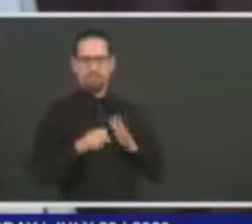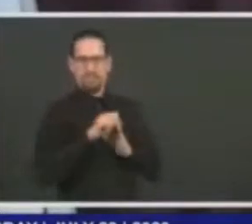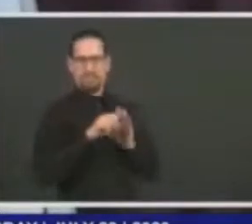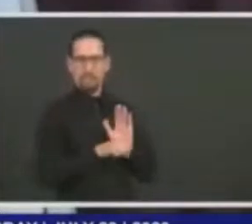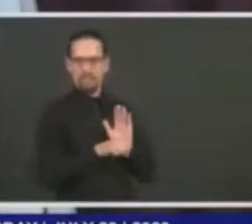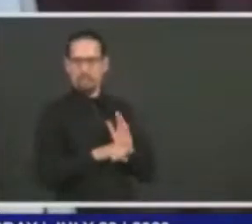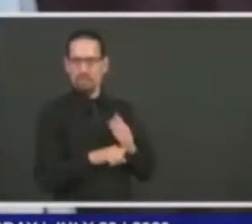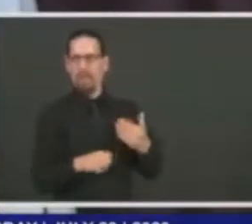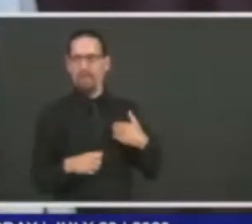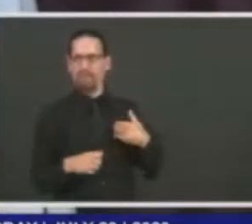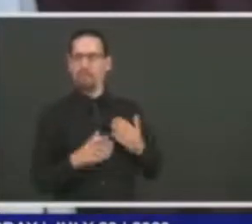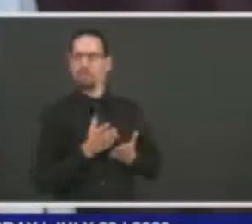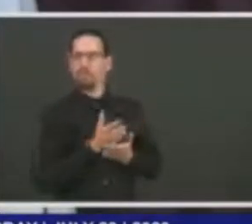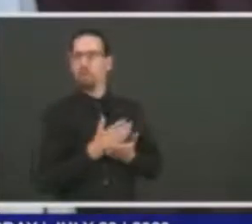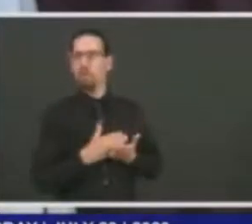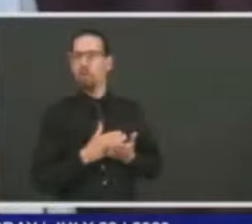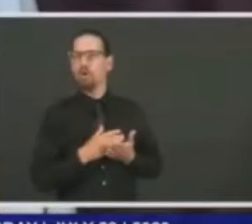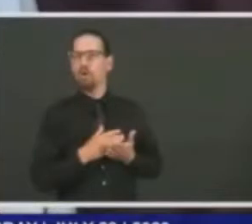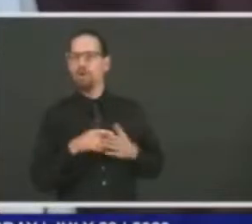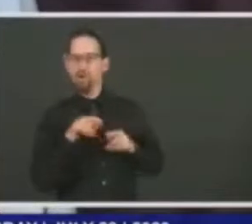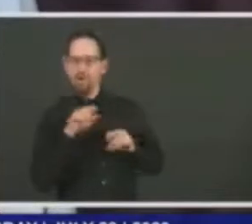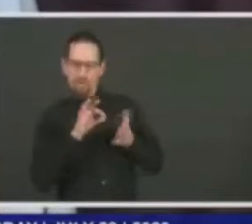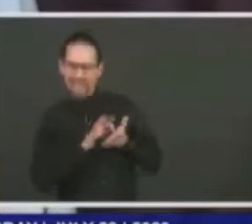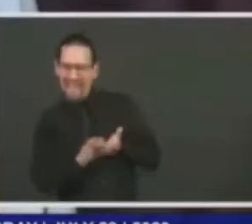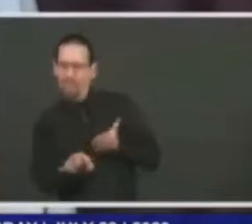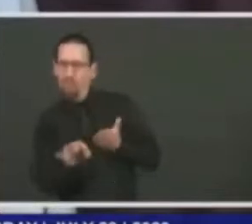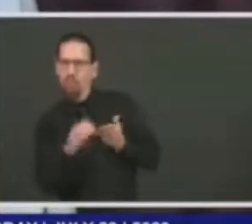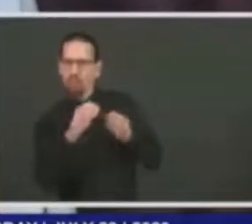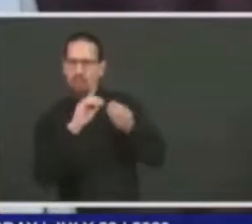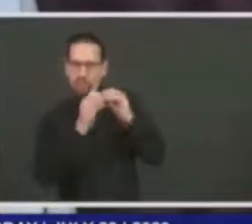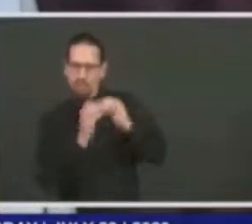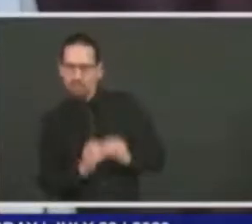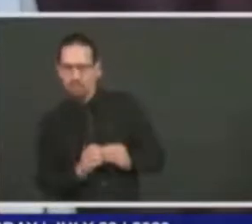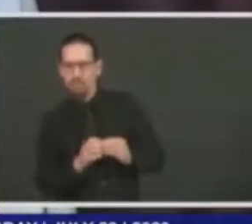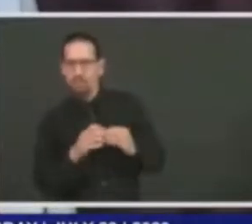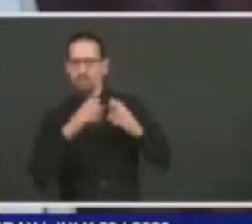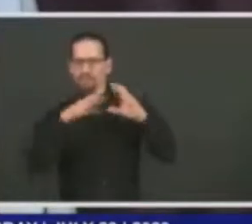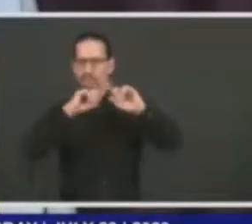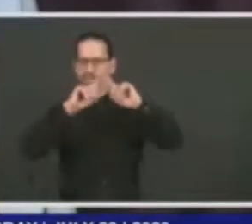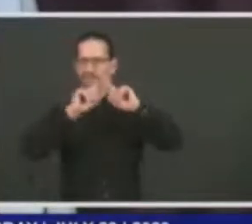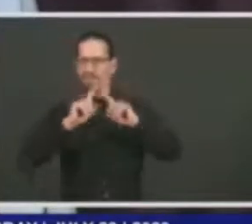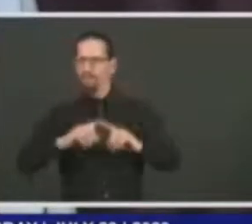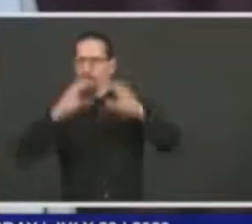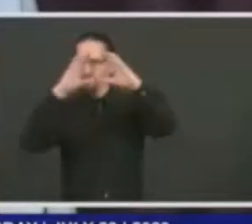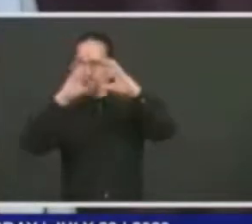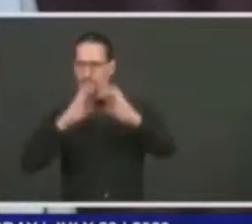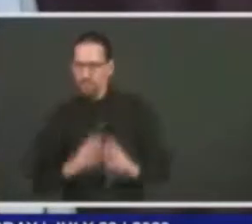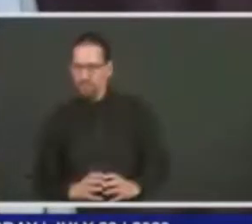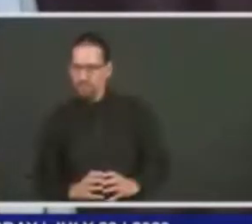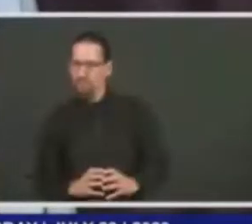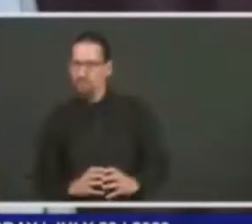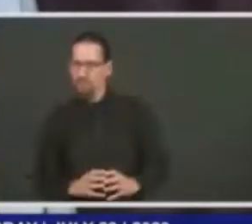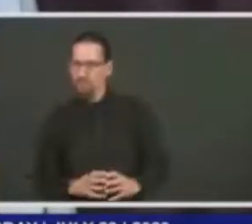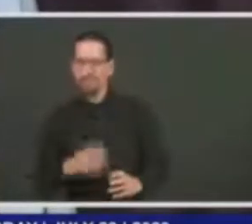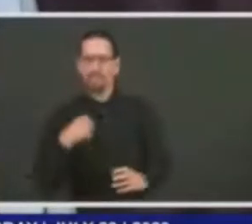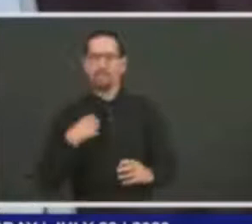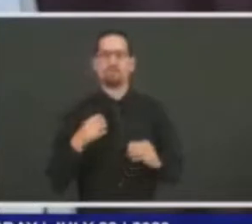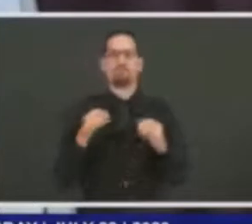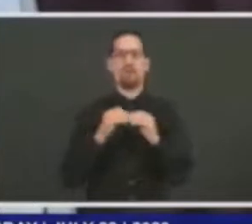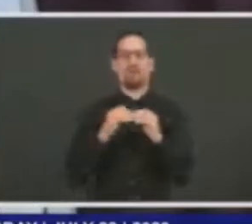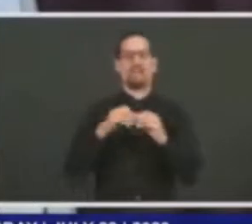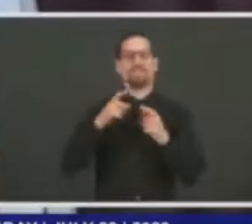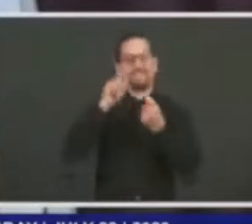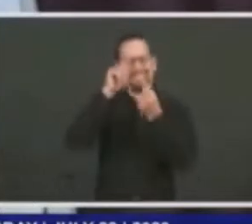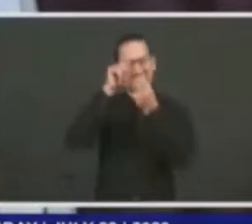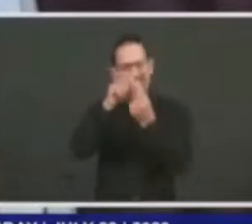calculation for calculating it in different ways. The way we have updated it so that it is most aligned with